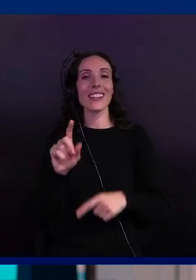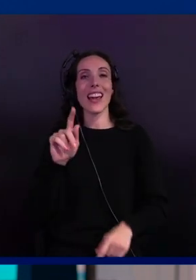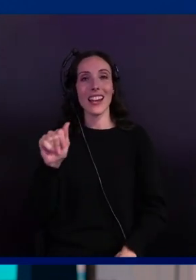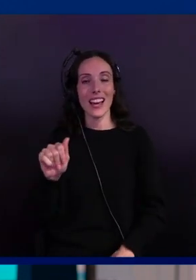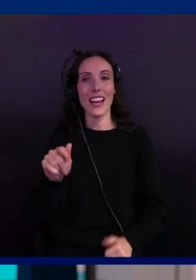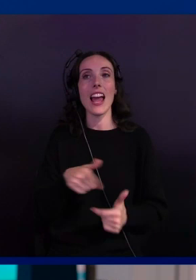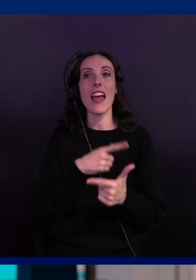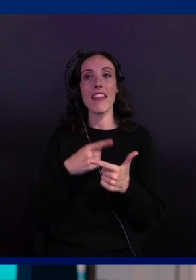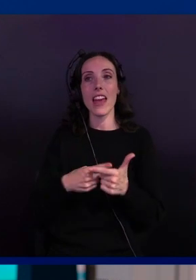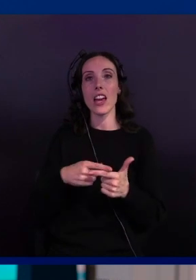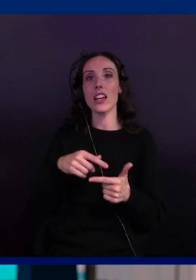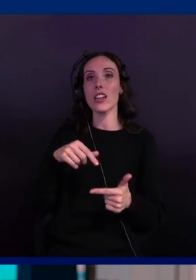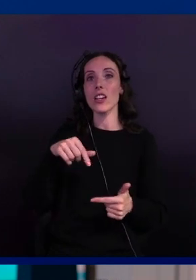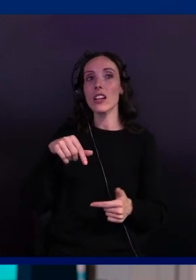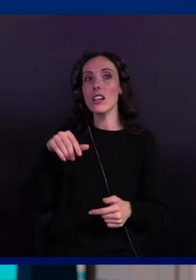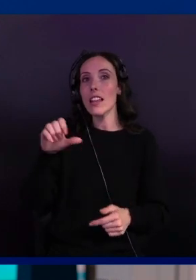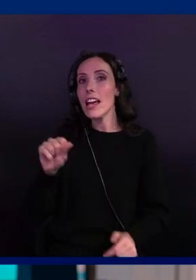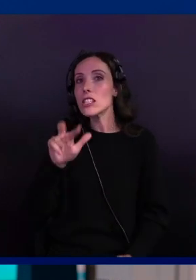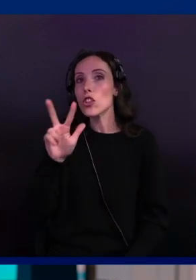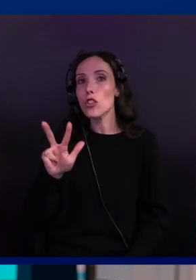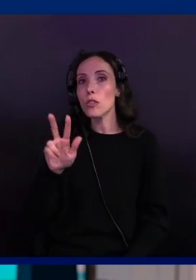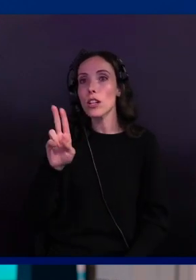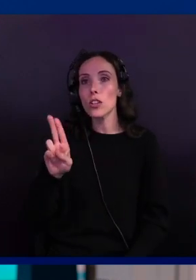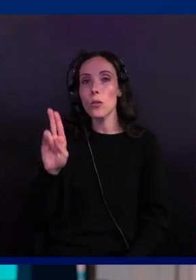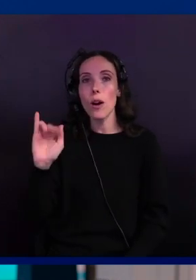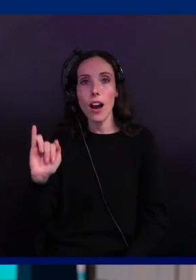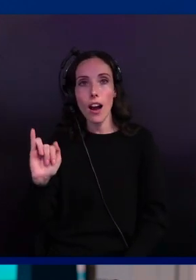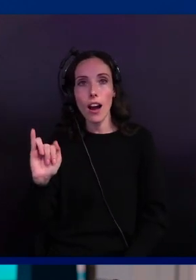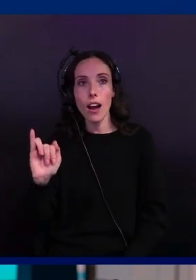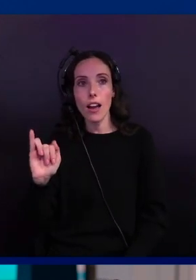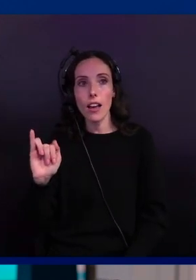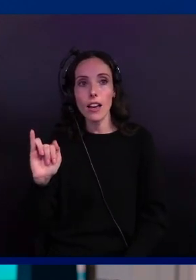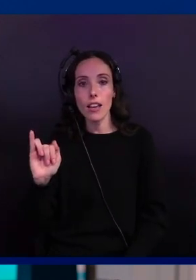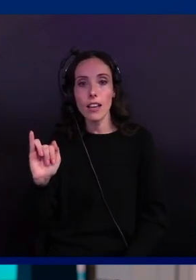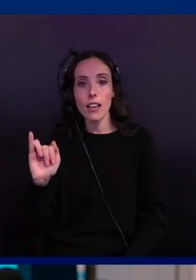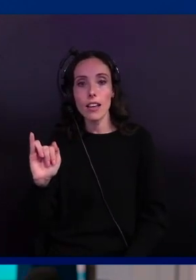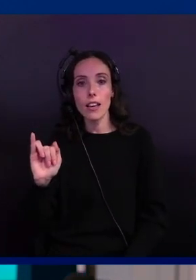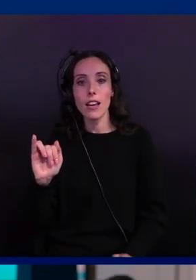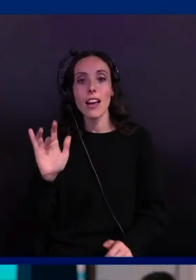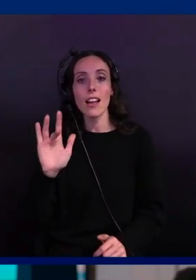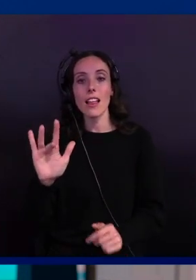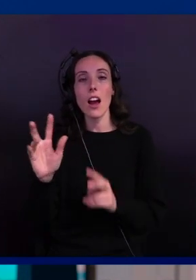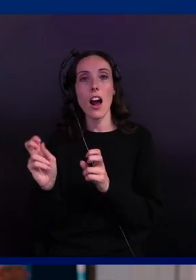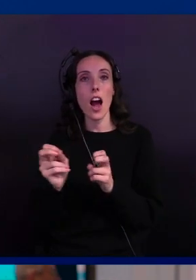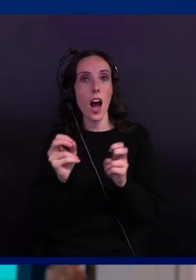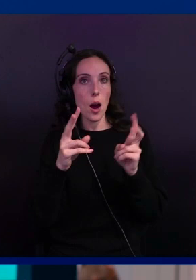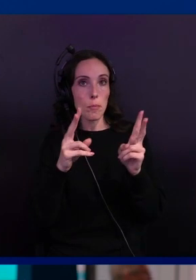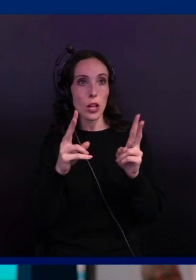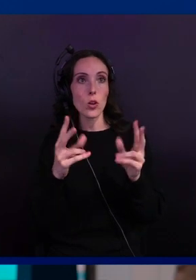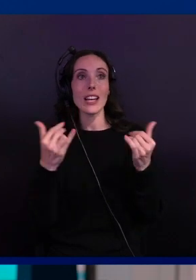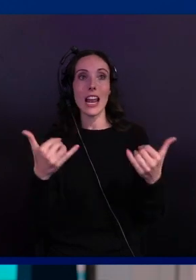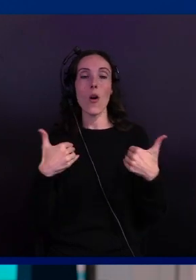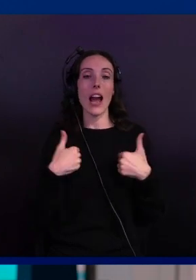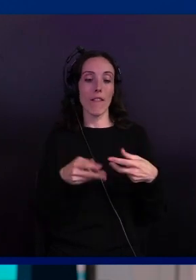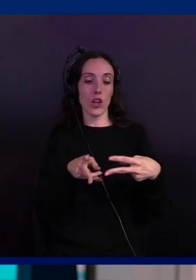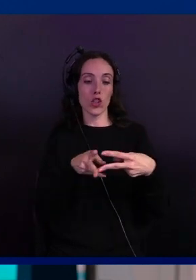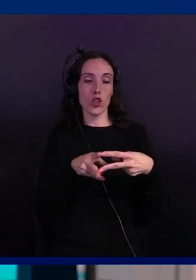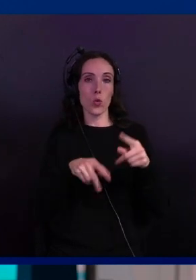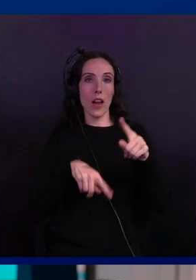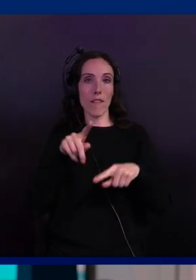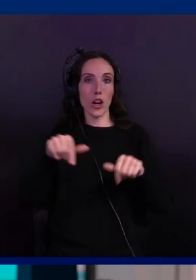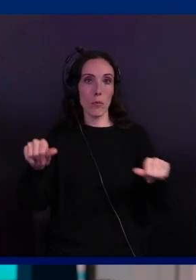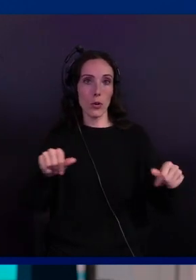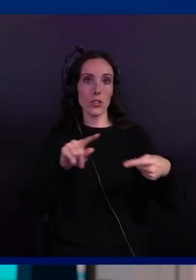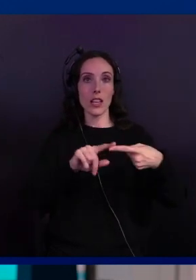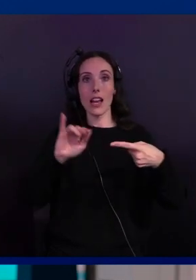and then you paste it here. And then just click on upload. Now we got two variables here, right? IP address